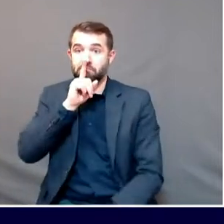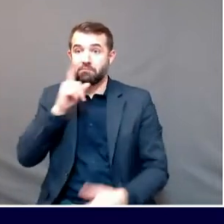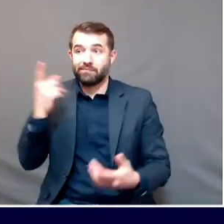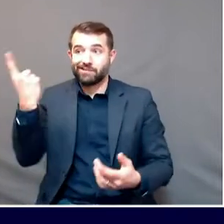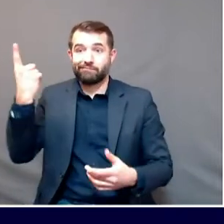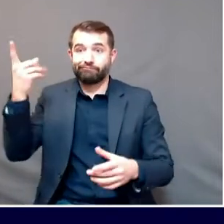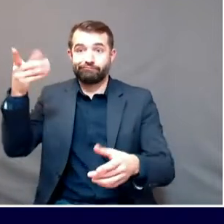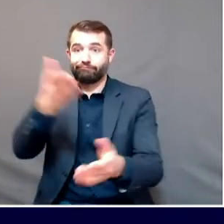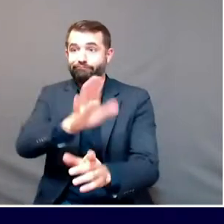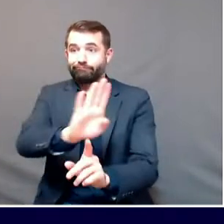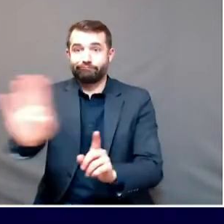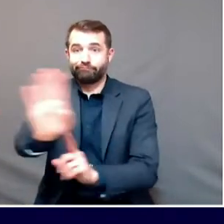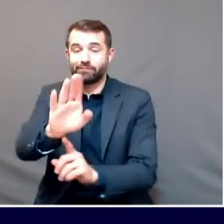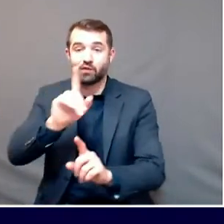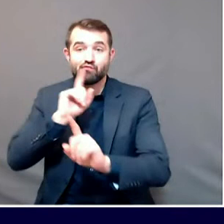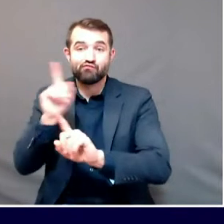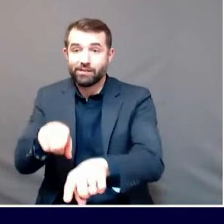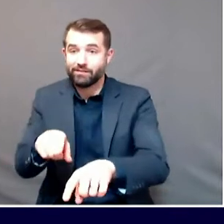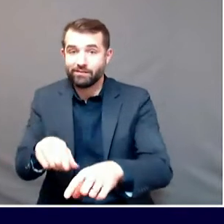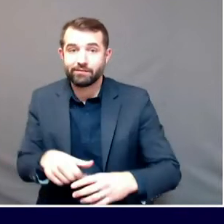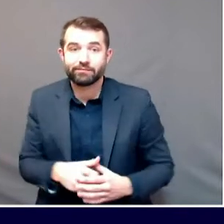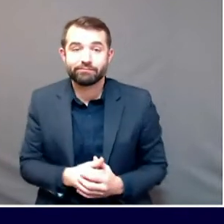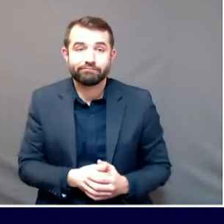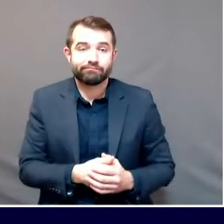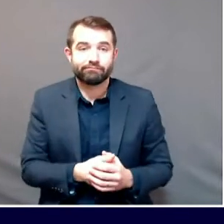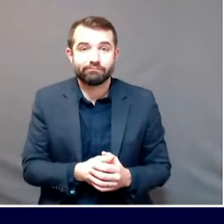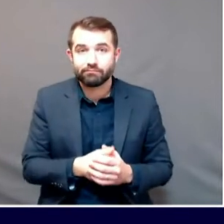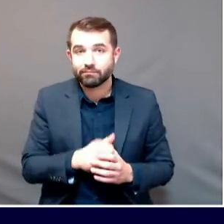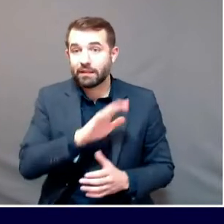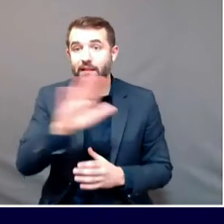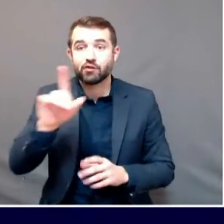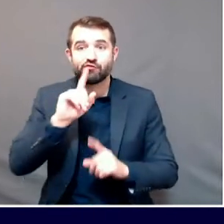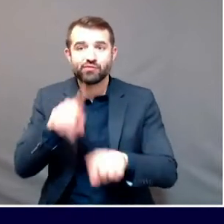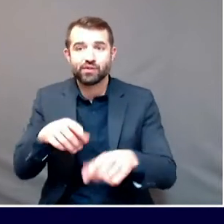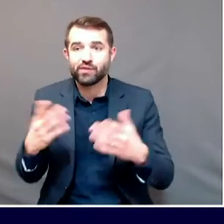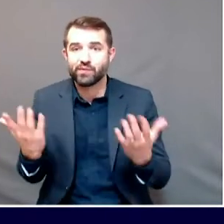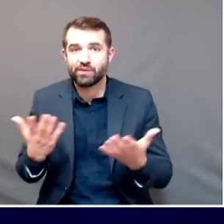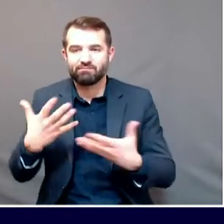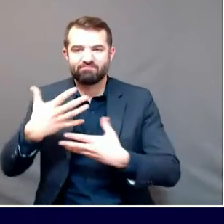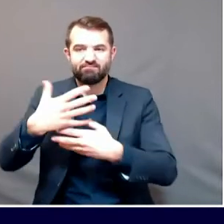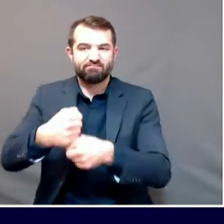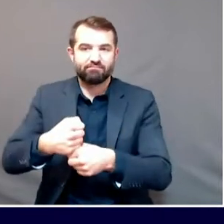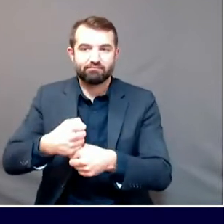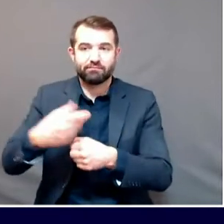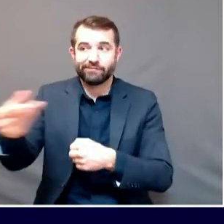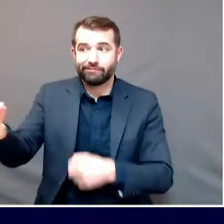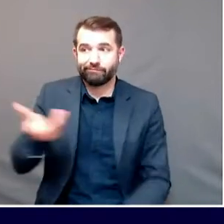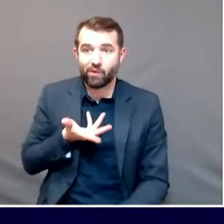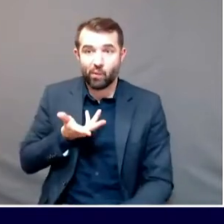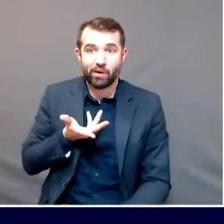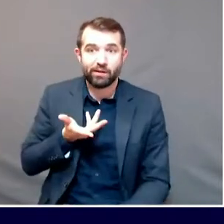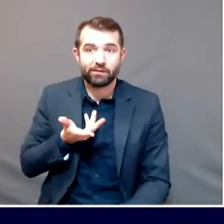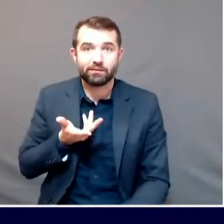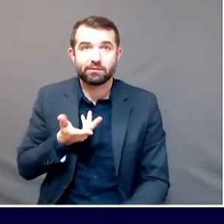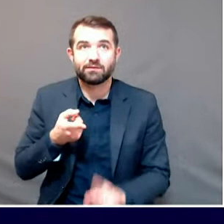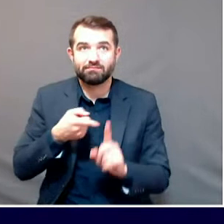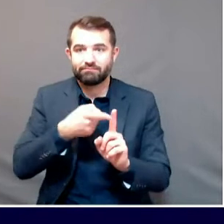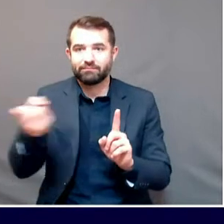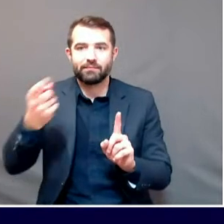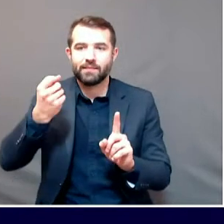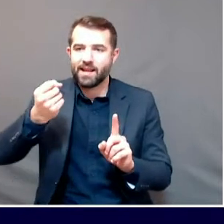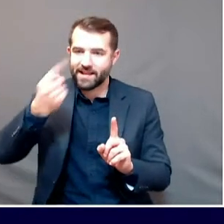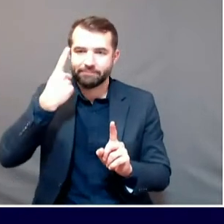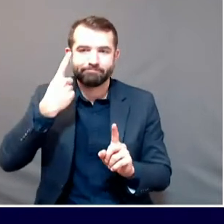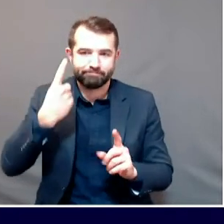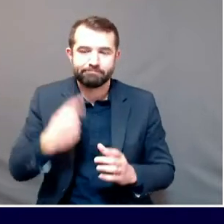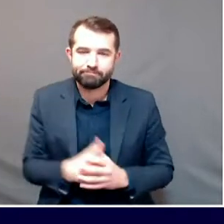was. But from what I was briefed out on, they were, I think they understood that this was a change that was given to